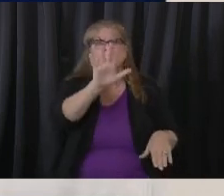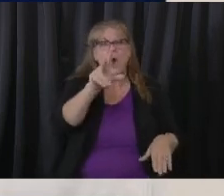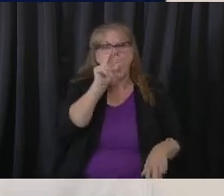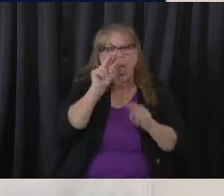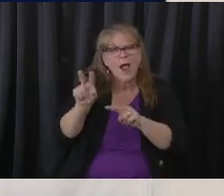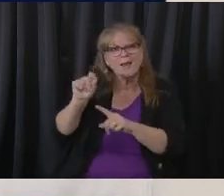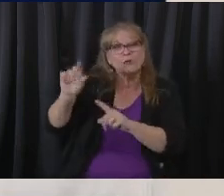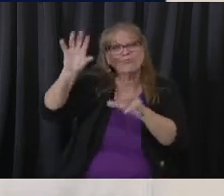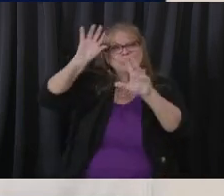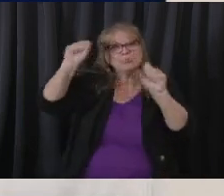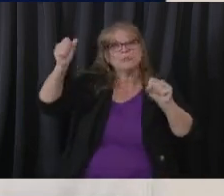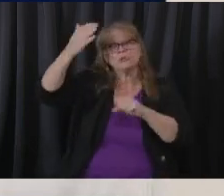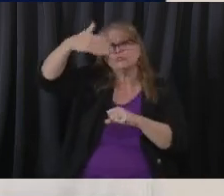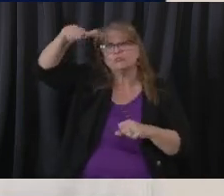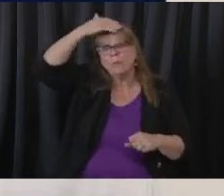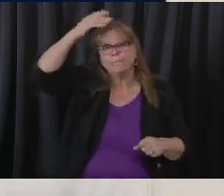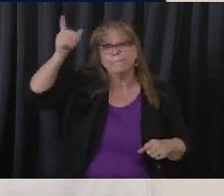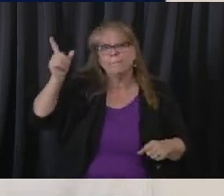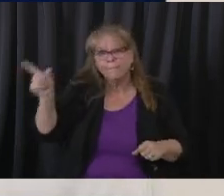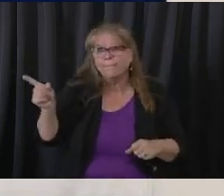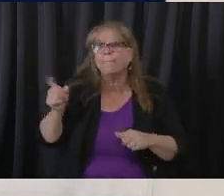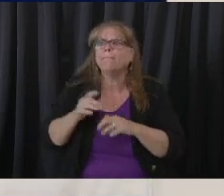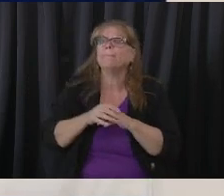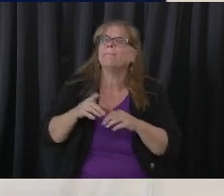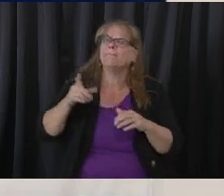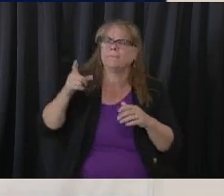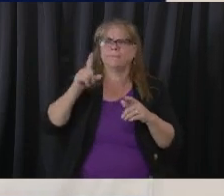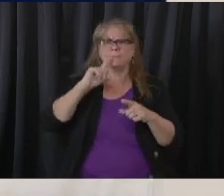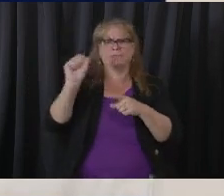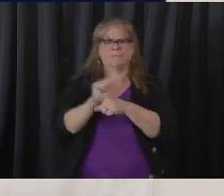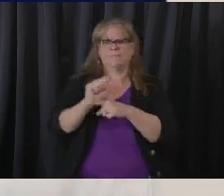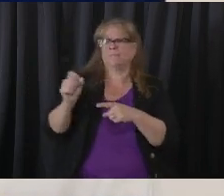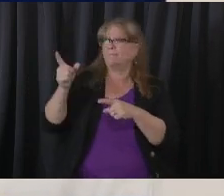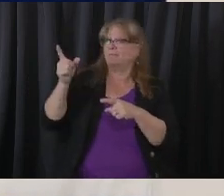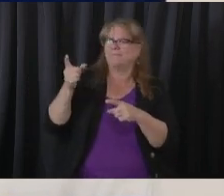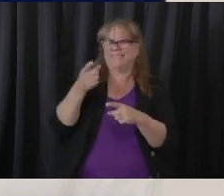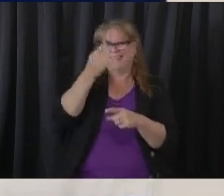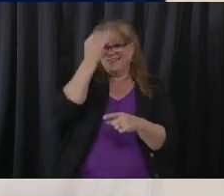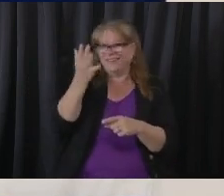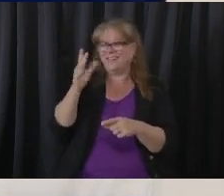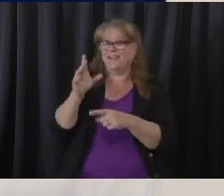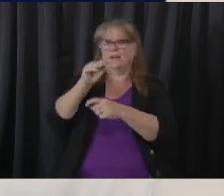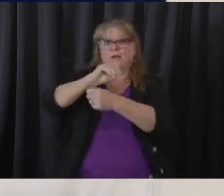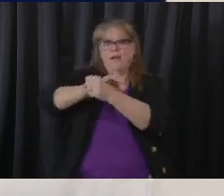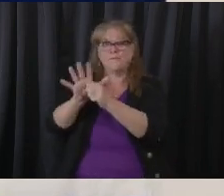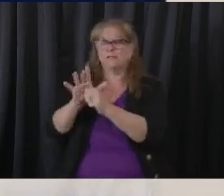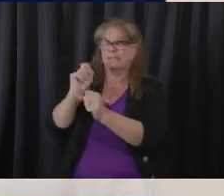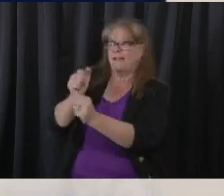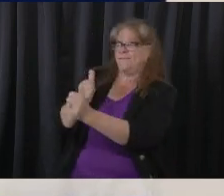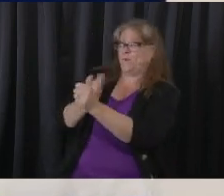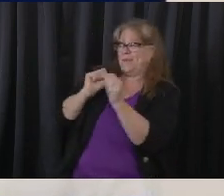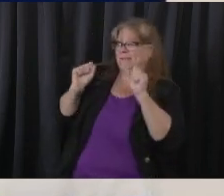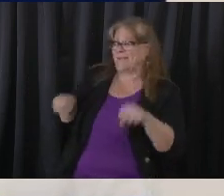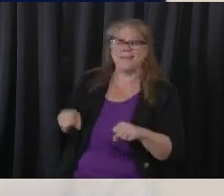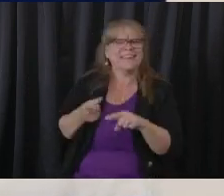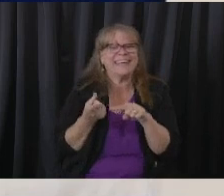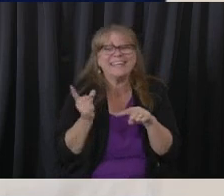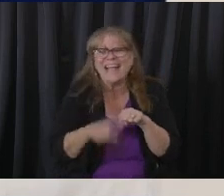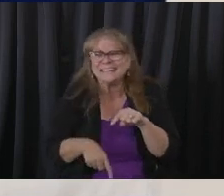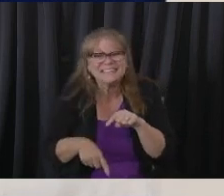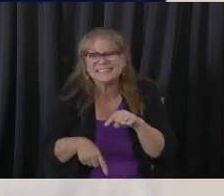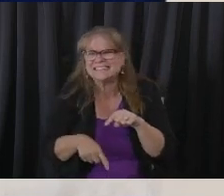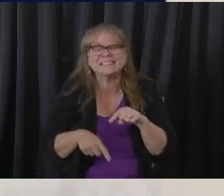is immune from this deadly virus. We have to remain vigilant. We need to continue doing what we know works to